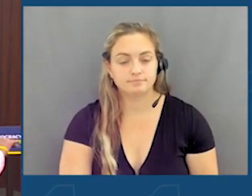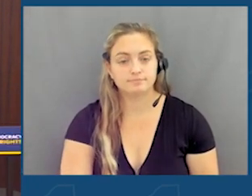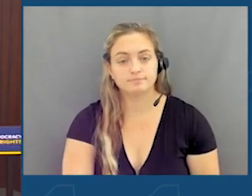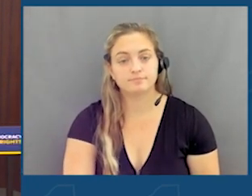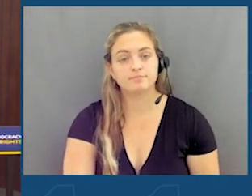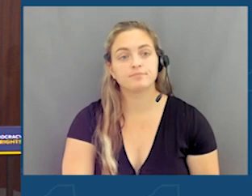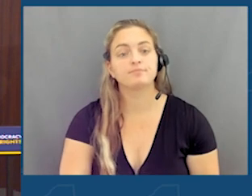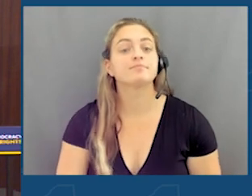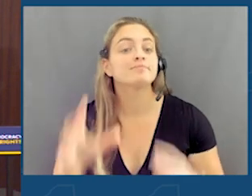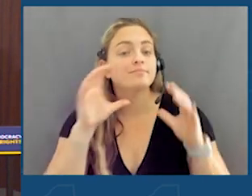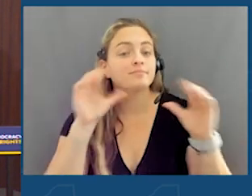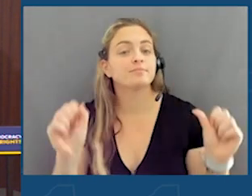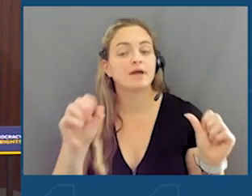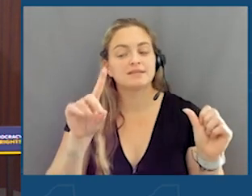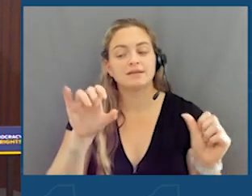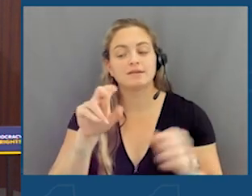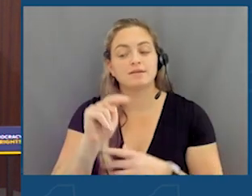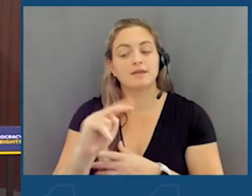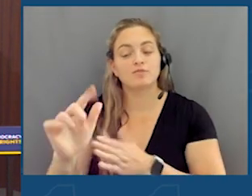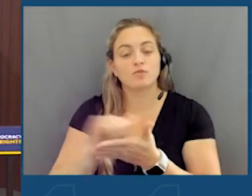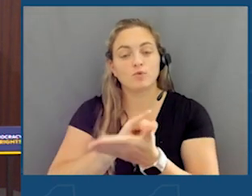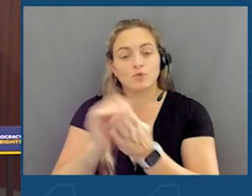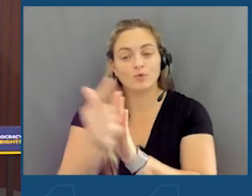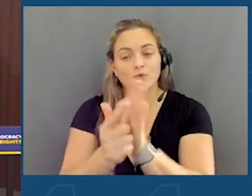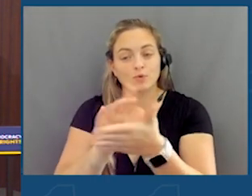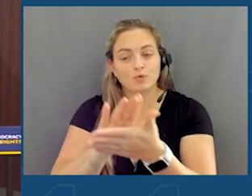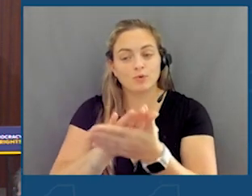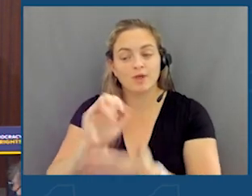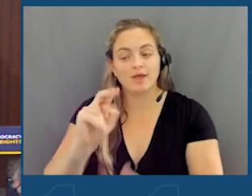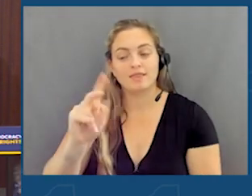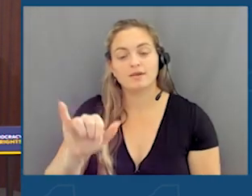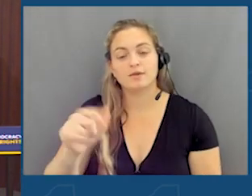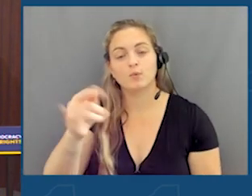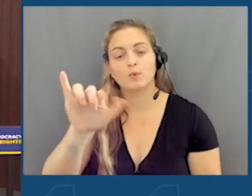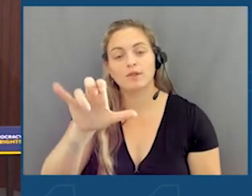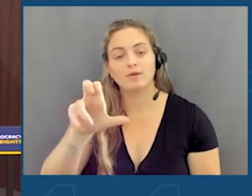the President and Dean of New York Law School, Anthony Crowell,